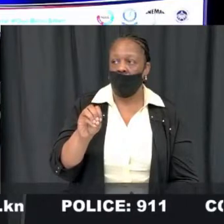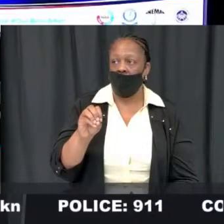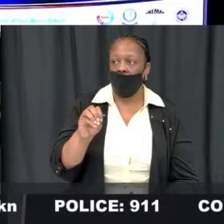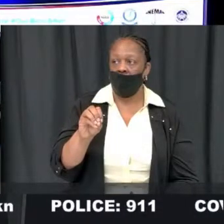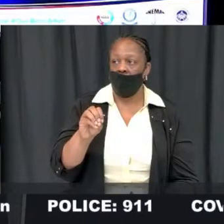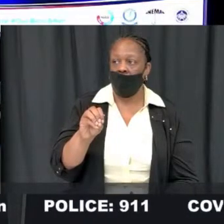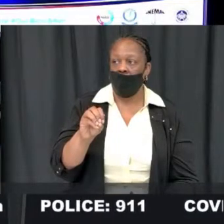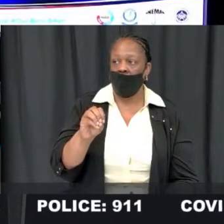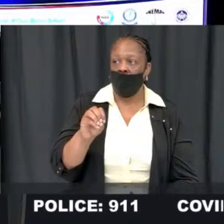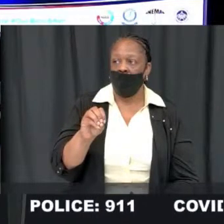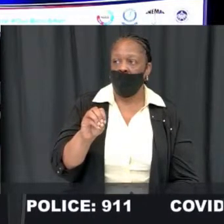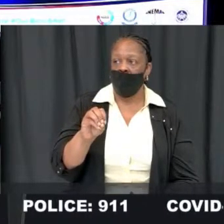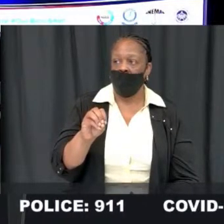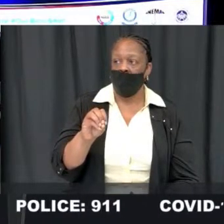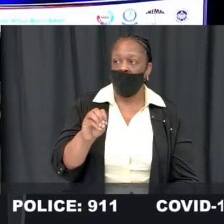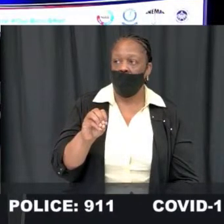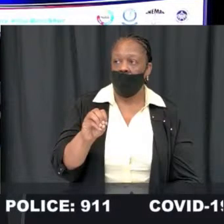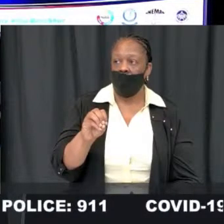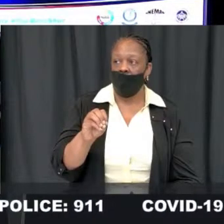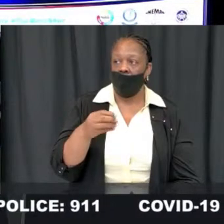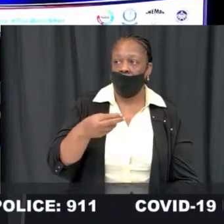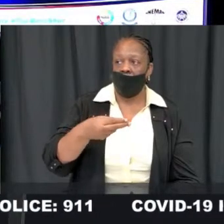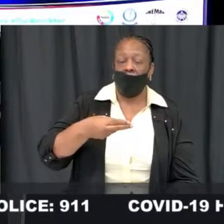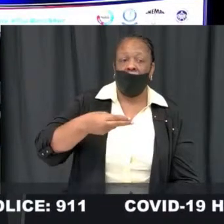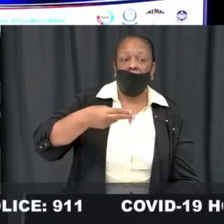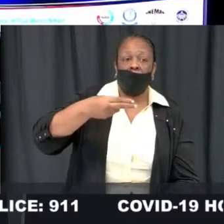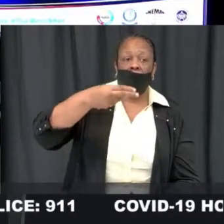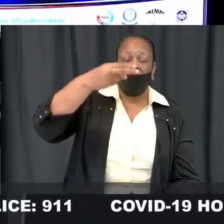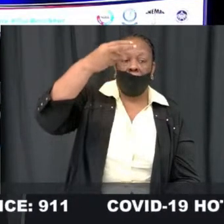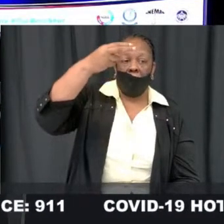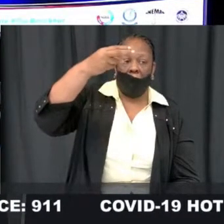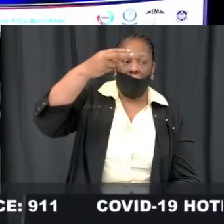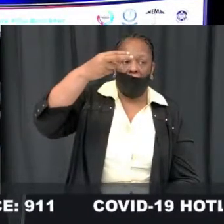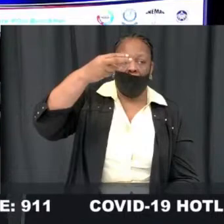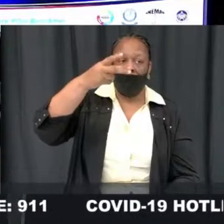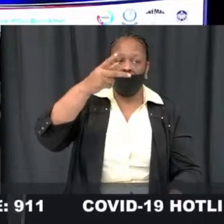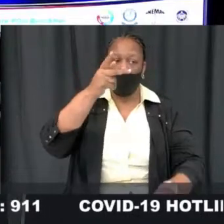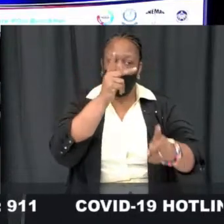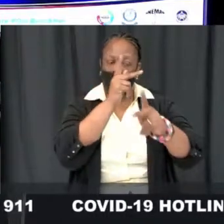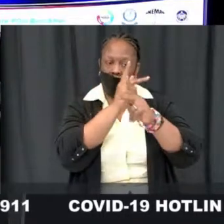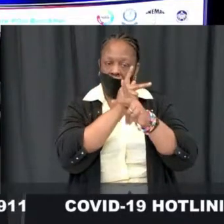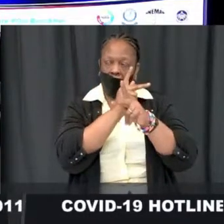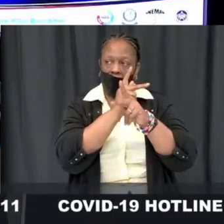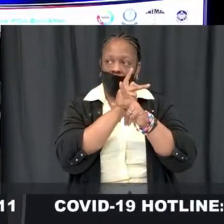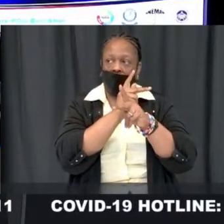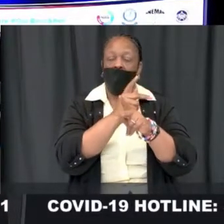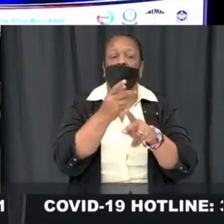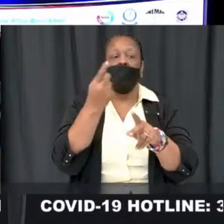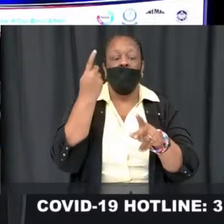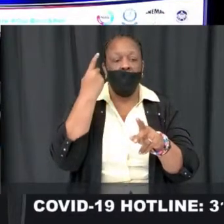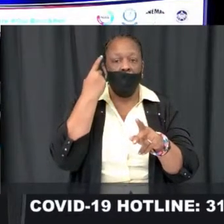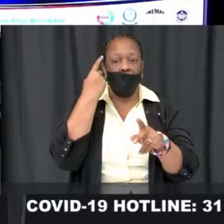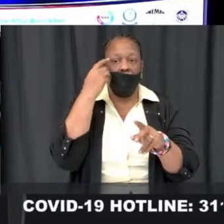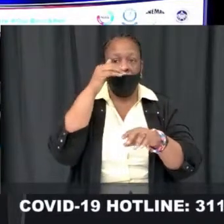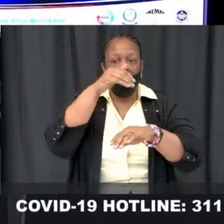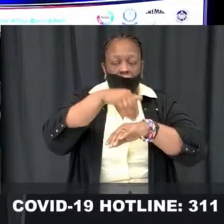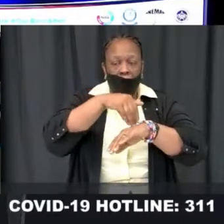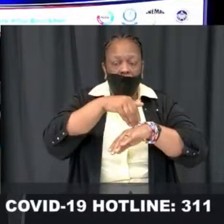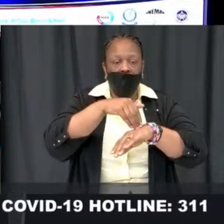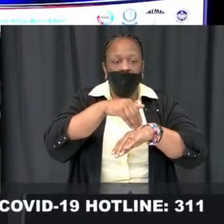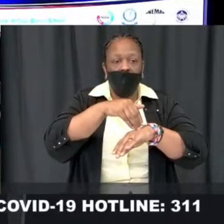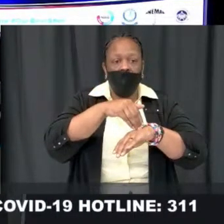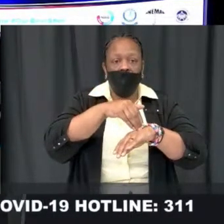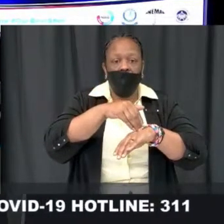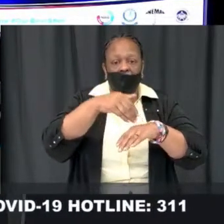an 86% effectiveness against the Alpha variant. And so we are happy that we have the